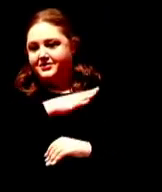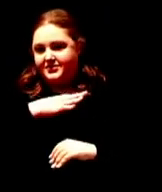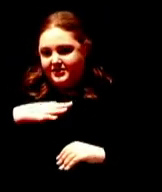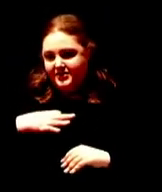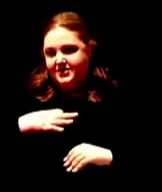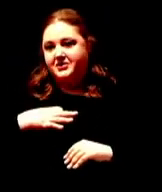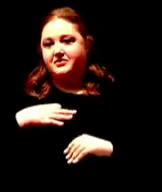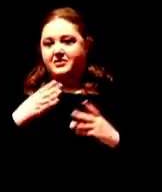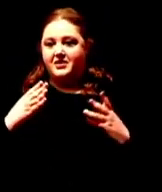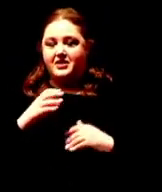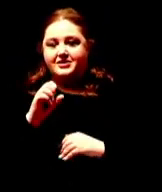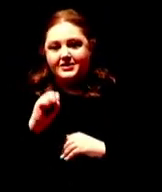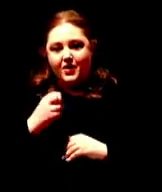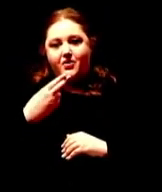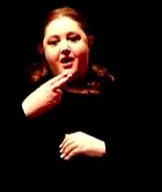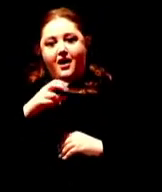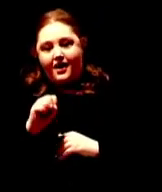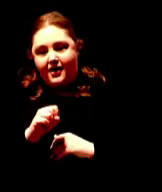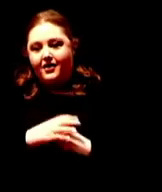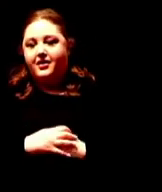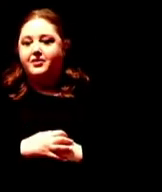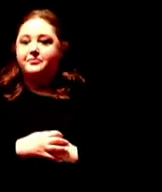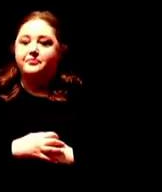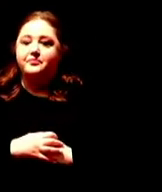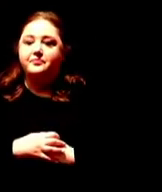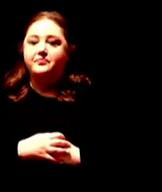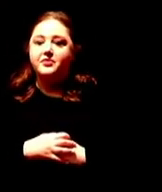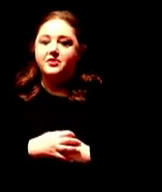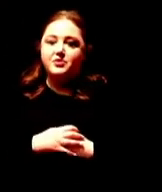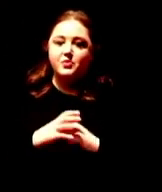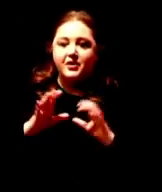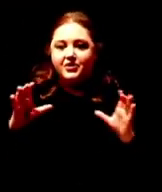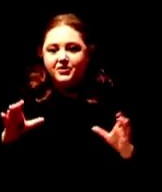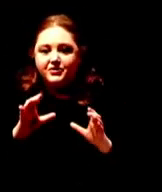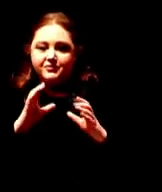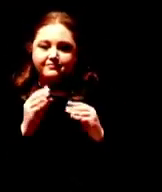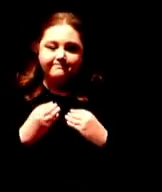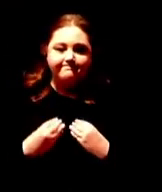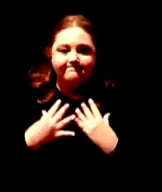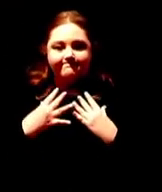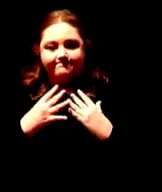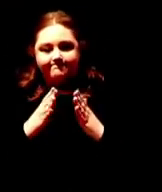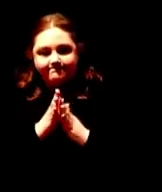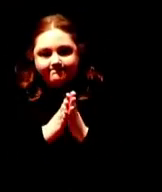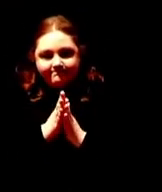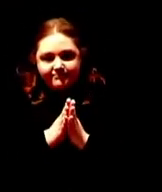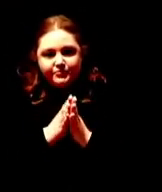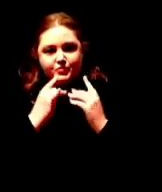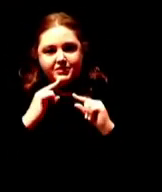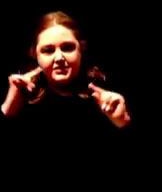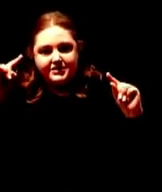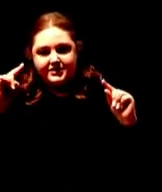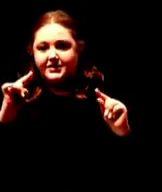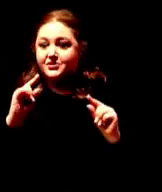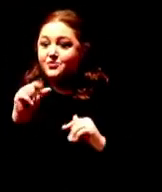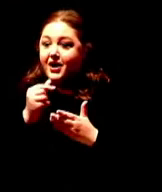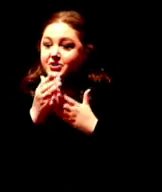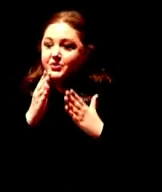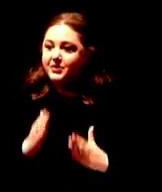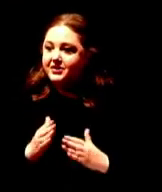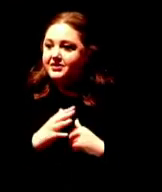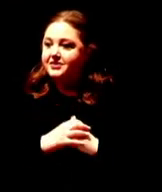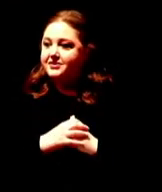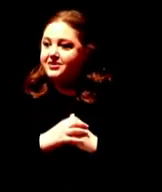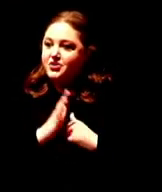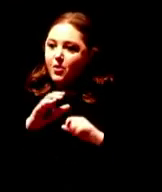South High to prepare, encourage, inspire, and motivate you to achieve your academic success. Graduates,